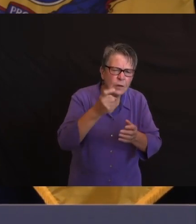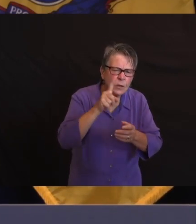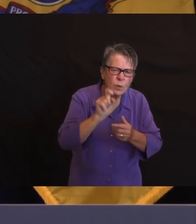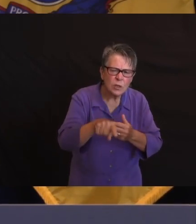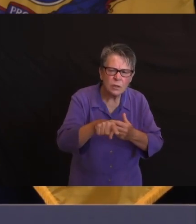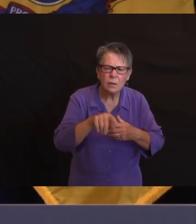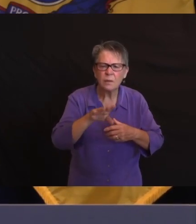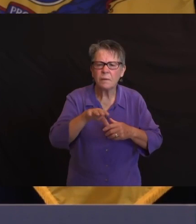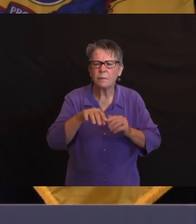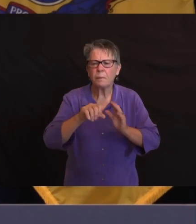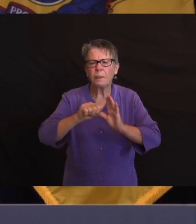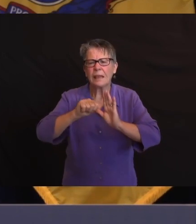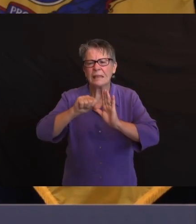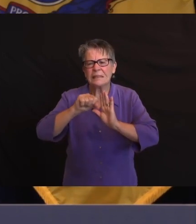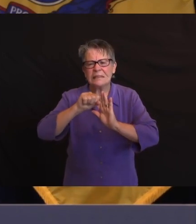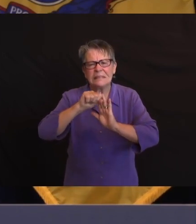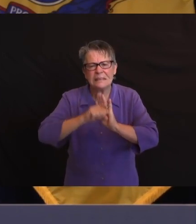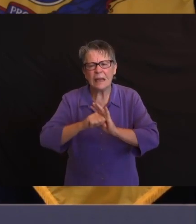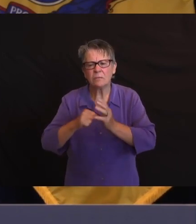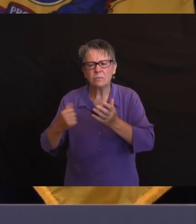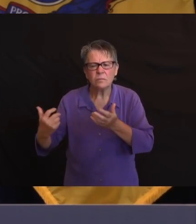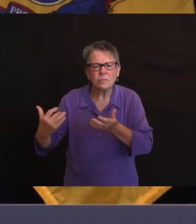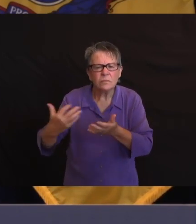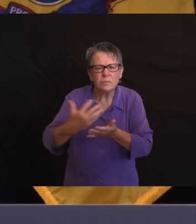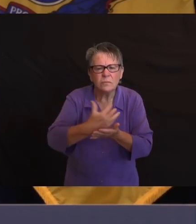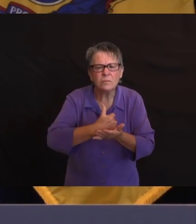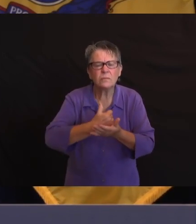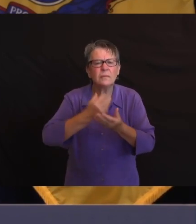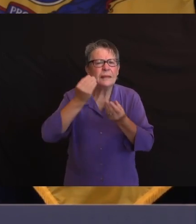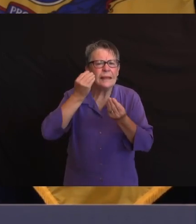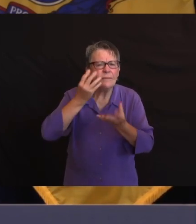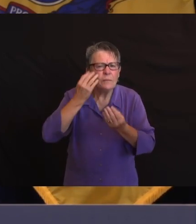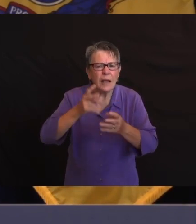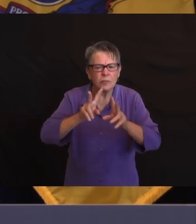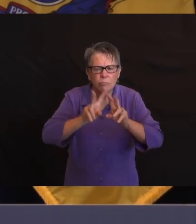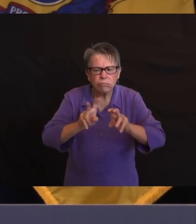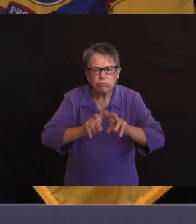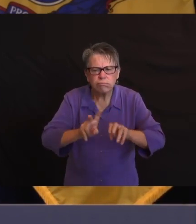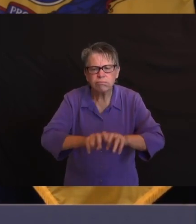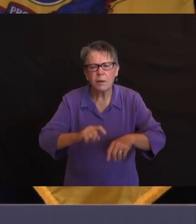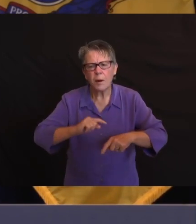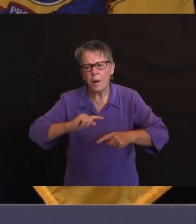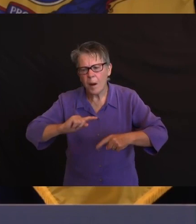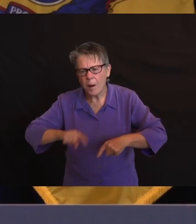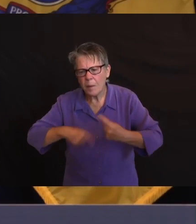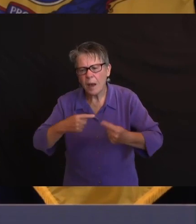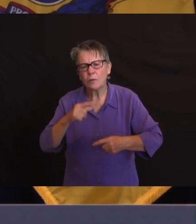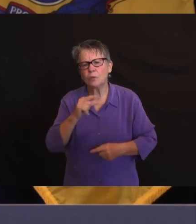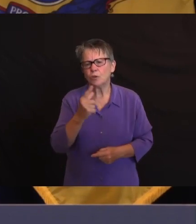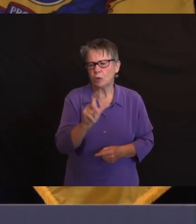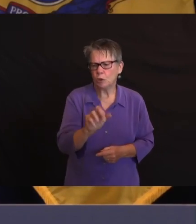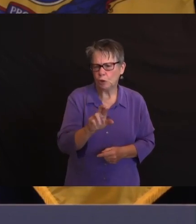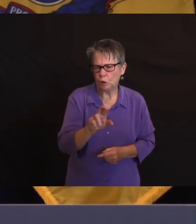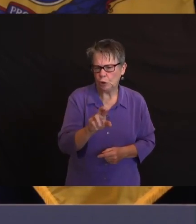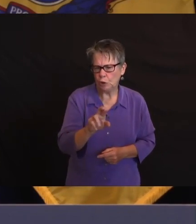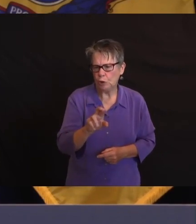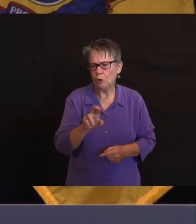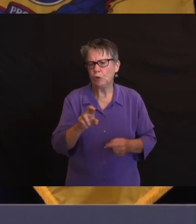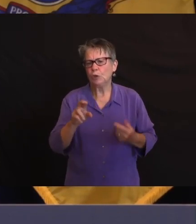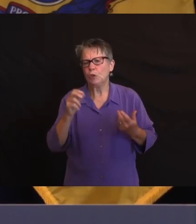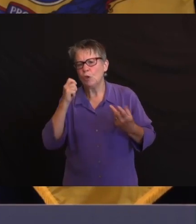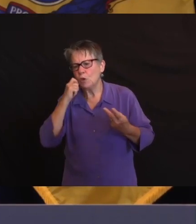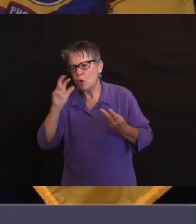like ethnicity, age, and gender. This is related to COVID? Yes. Okay. I don't have a quick